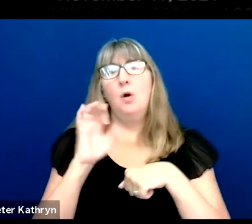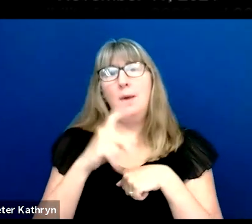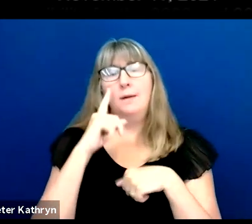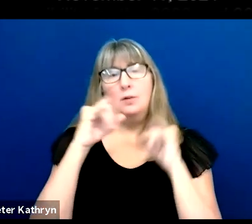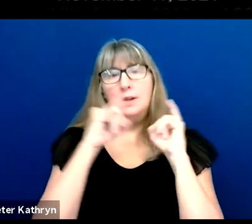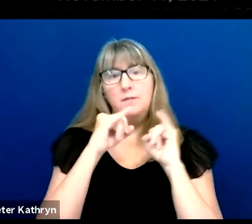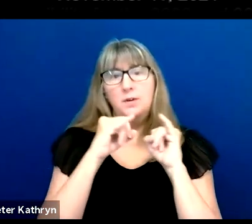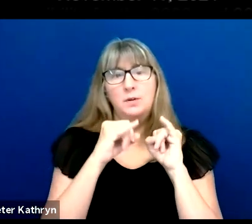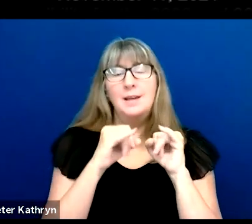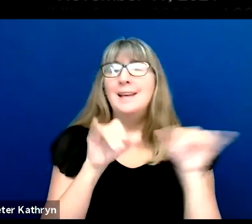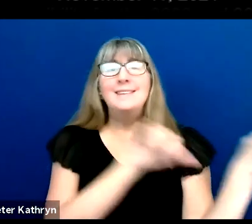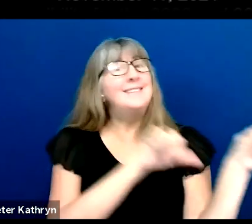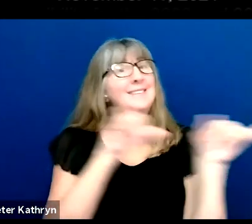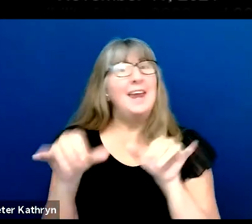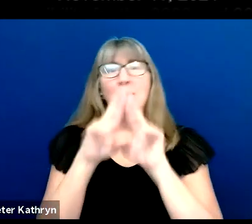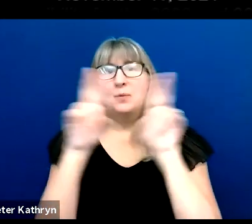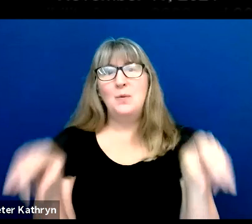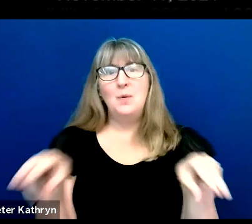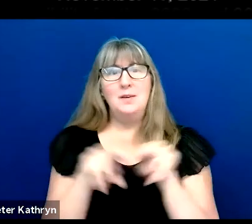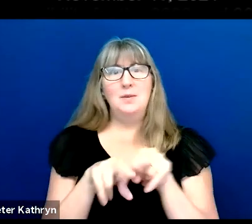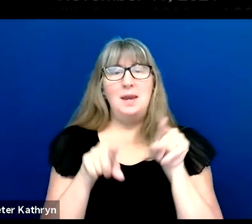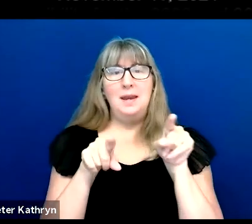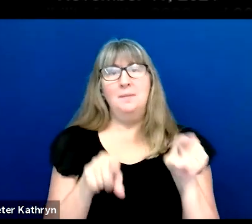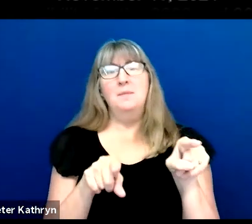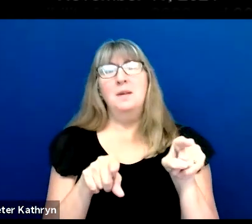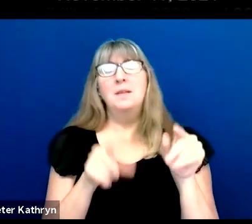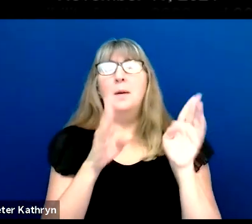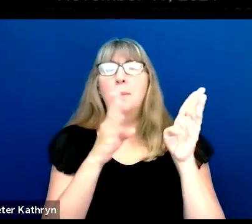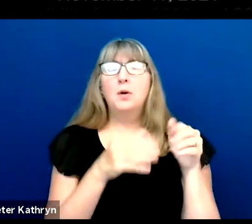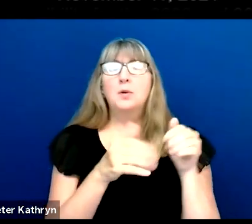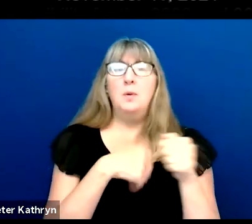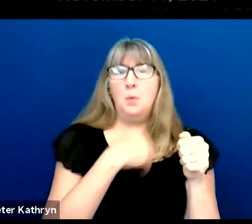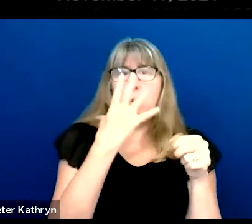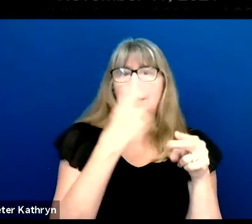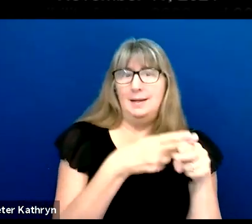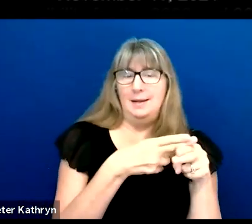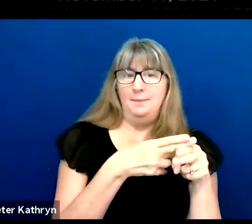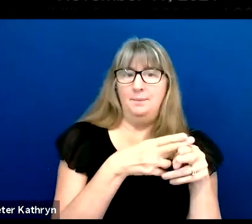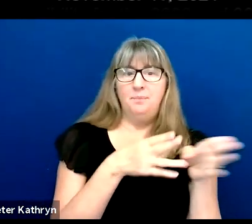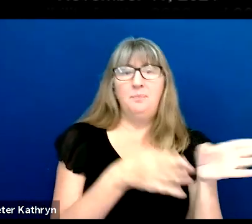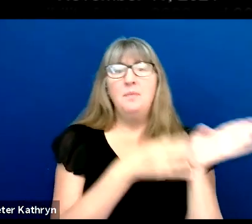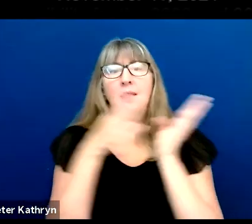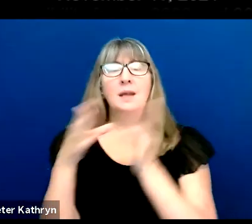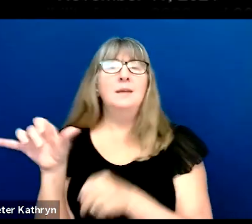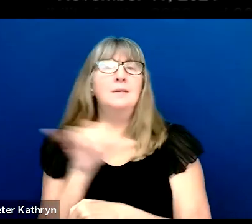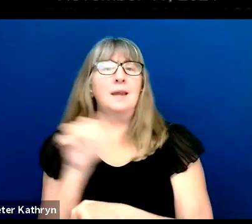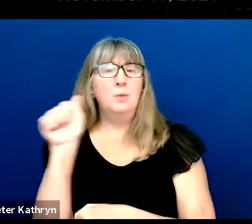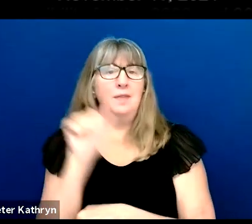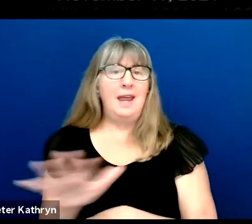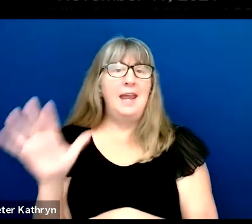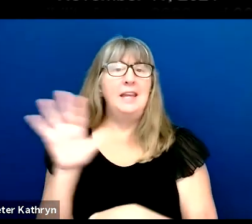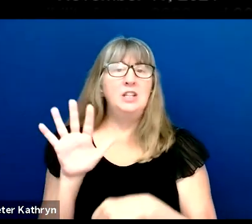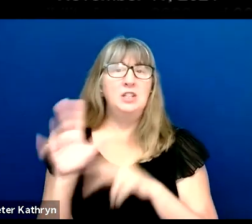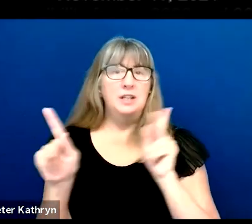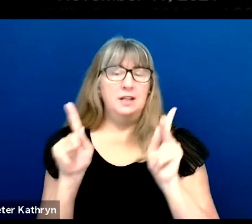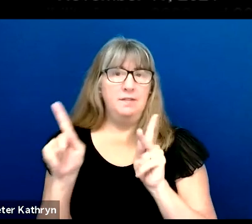with the same resume that had a quote unquote whitened name. And you see a similar result for Asian individuals, where